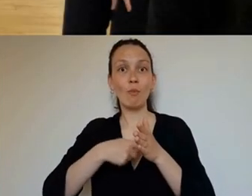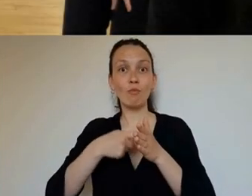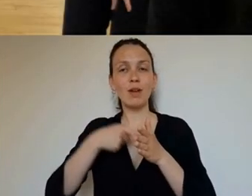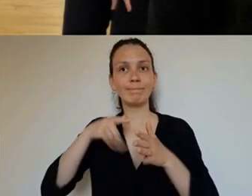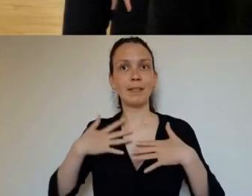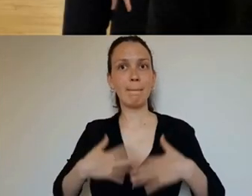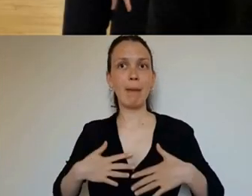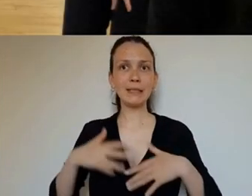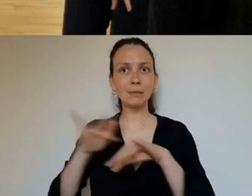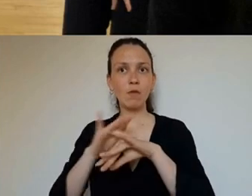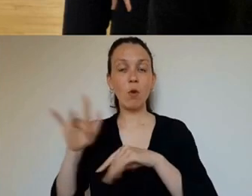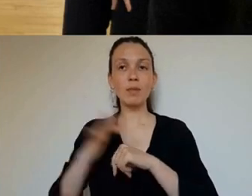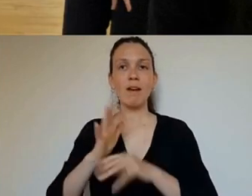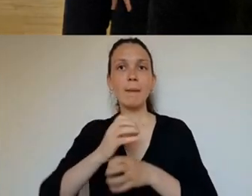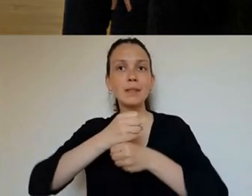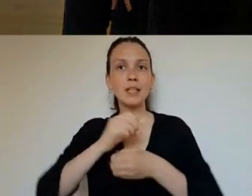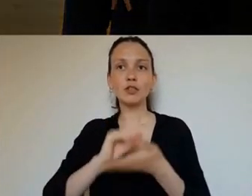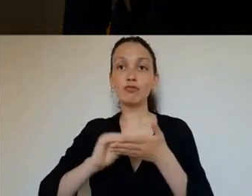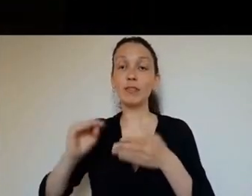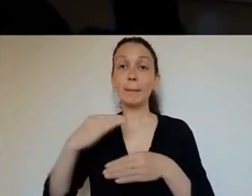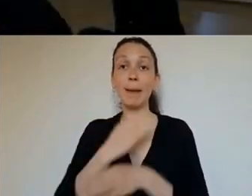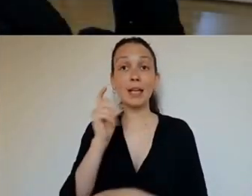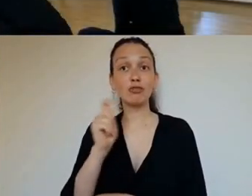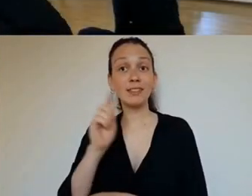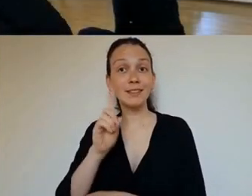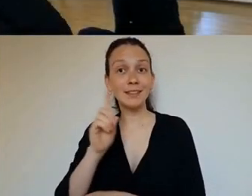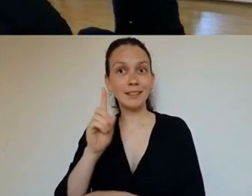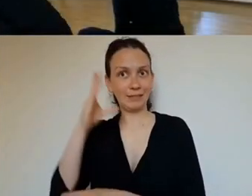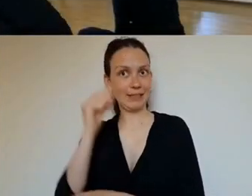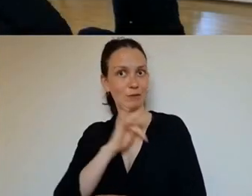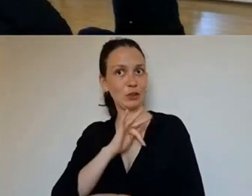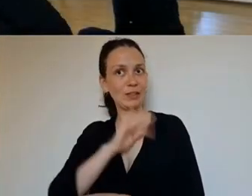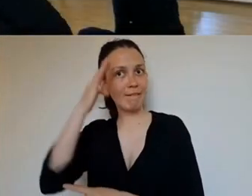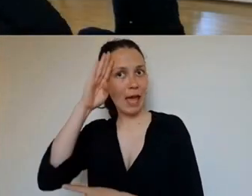playwright Theresa Deevy, a three-page ballet that has never before been performed.